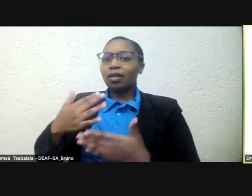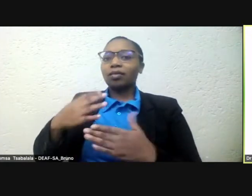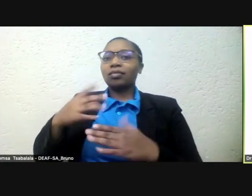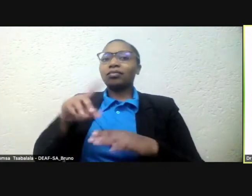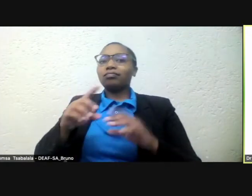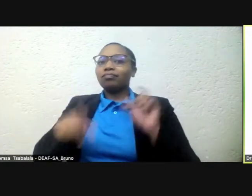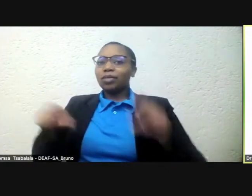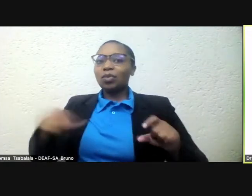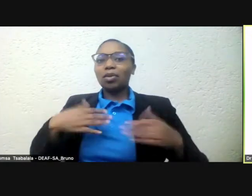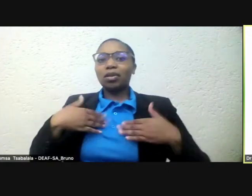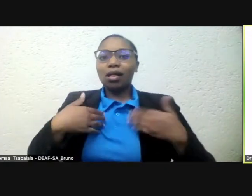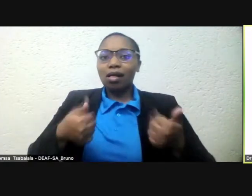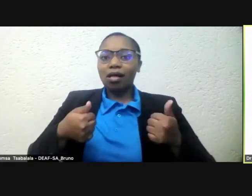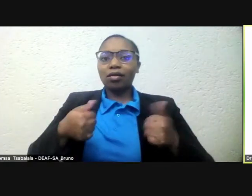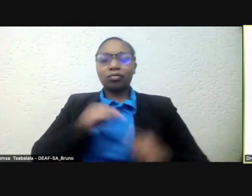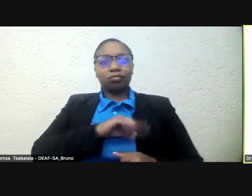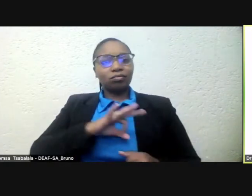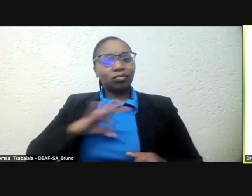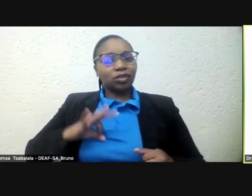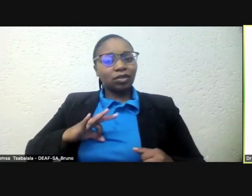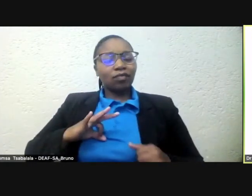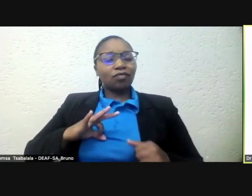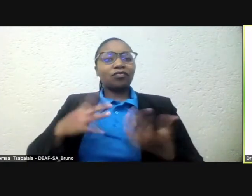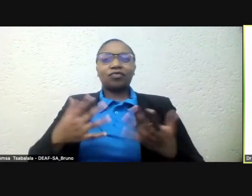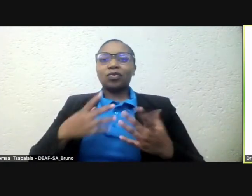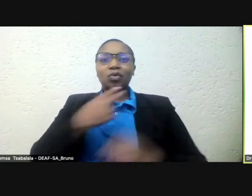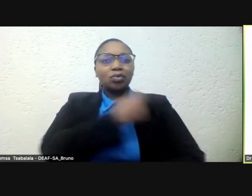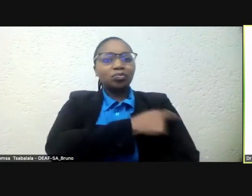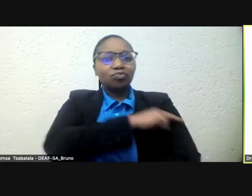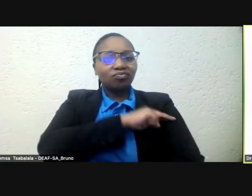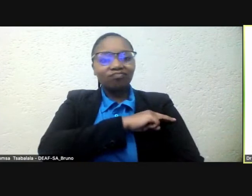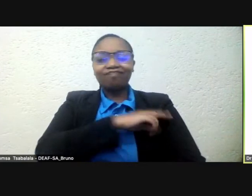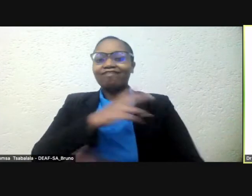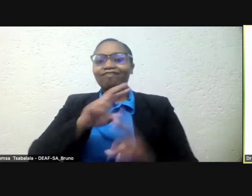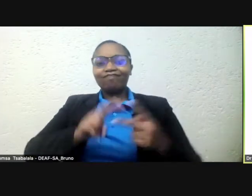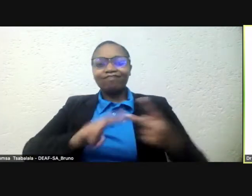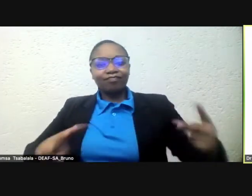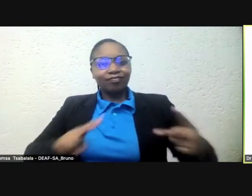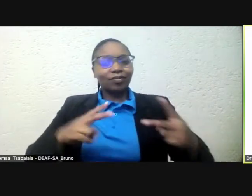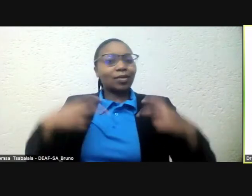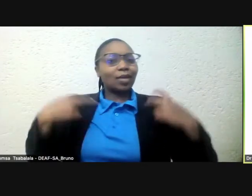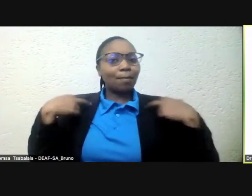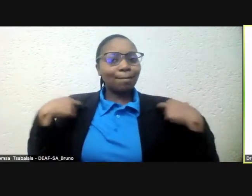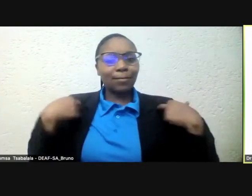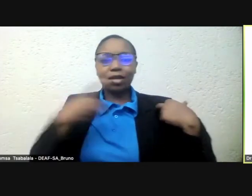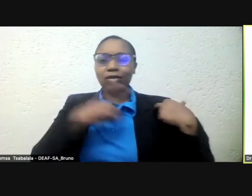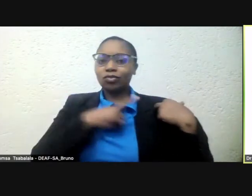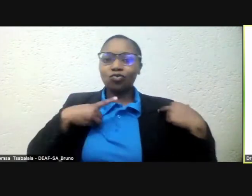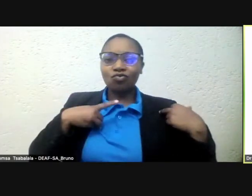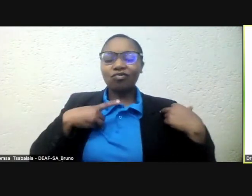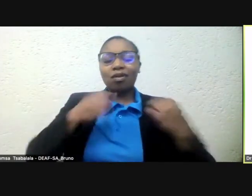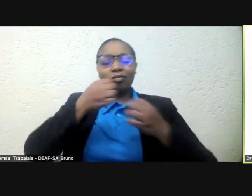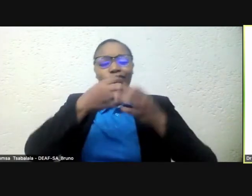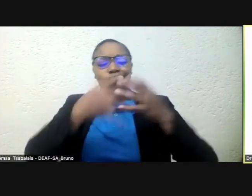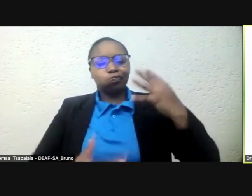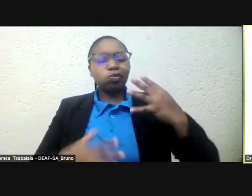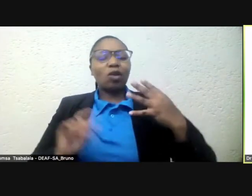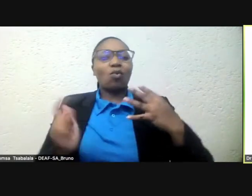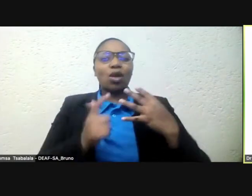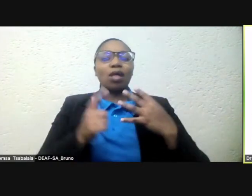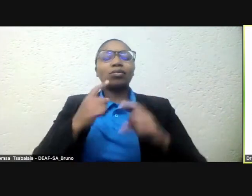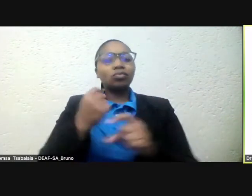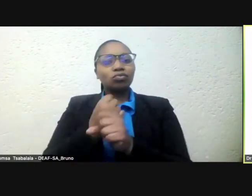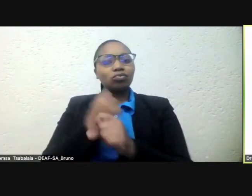without you, we would have been somewhere else, but you've been dedicated to do this work, and we'll do our utmost best within